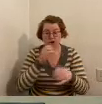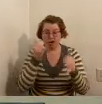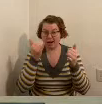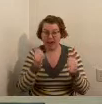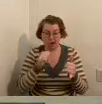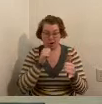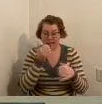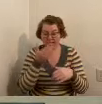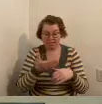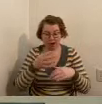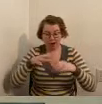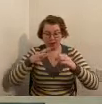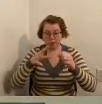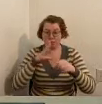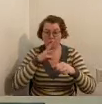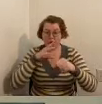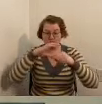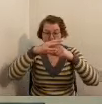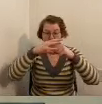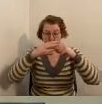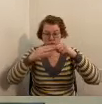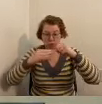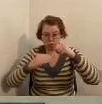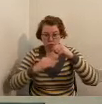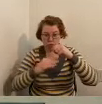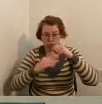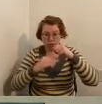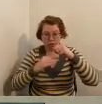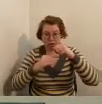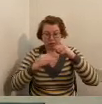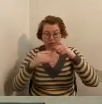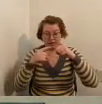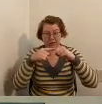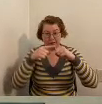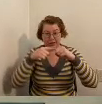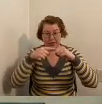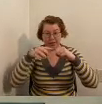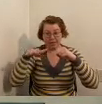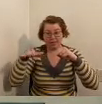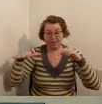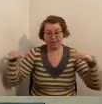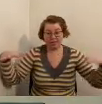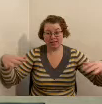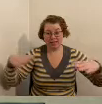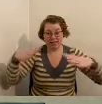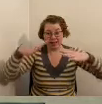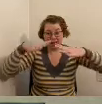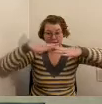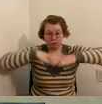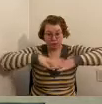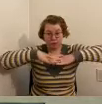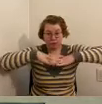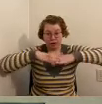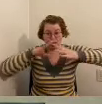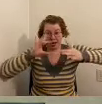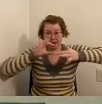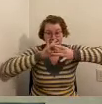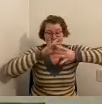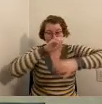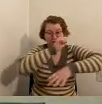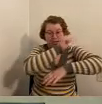exposed. And one of those pieces of land connected Asia to